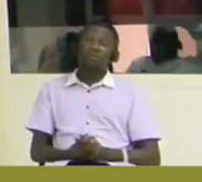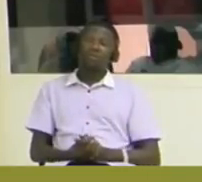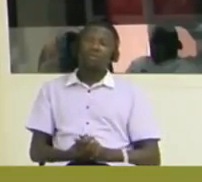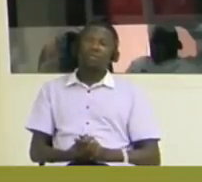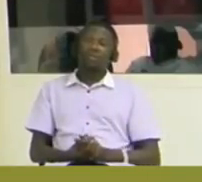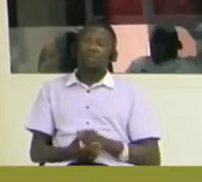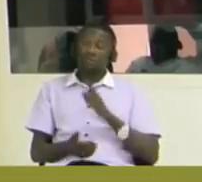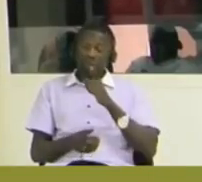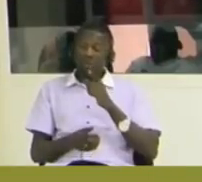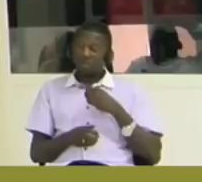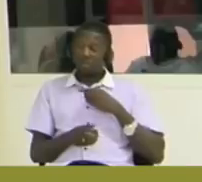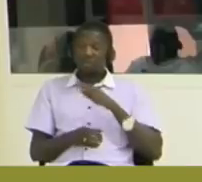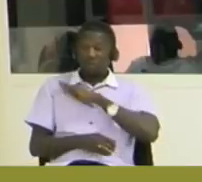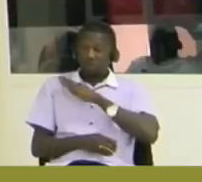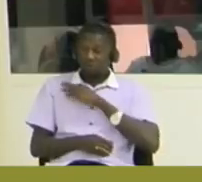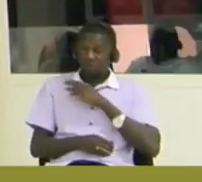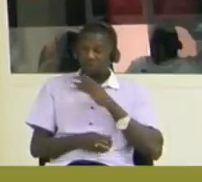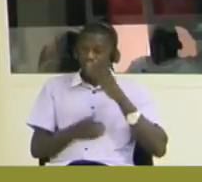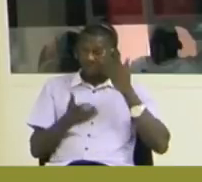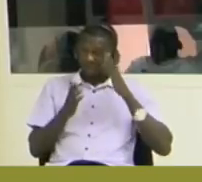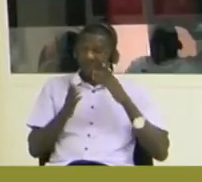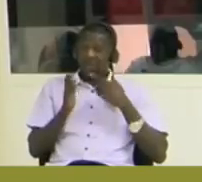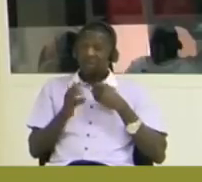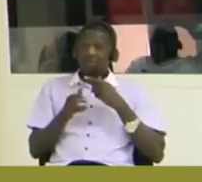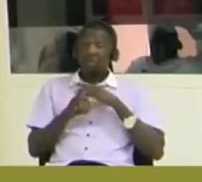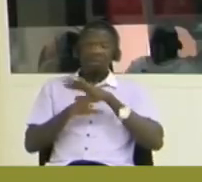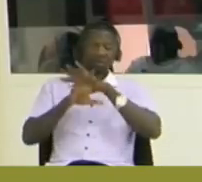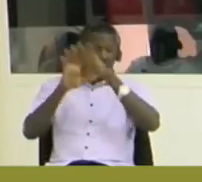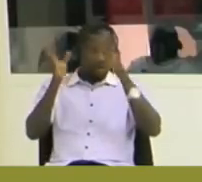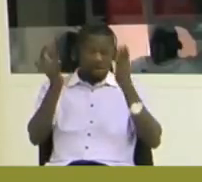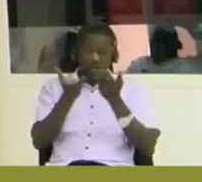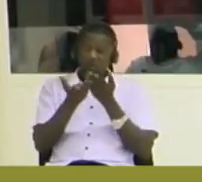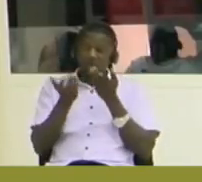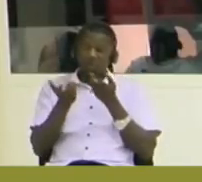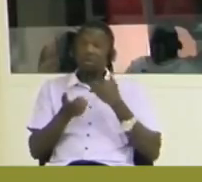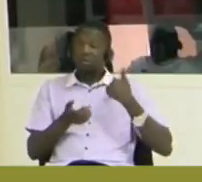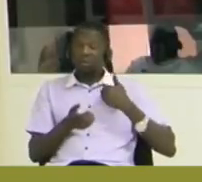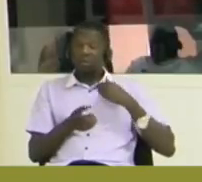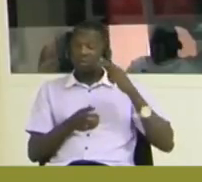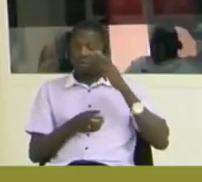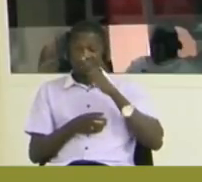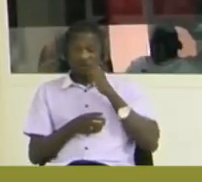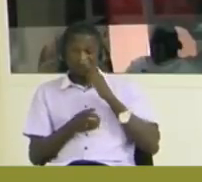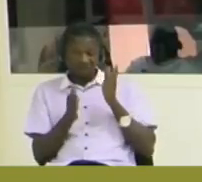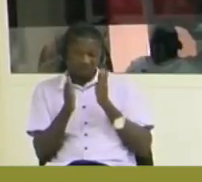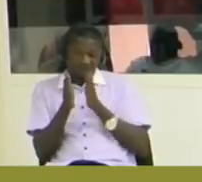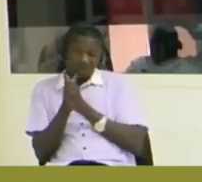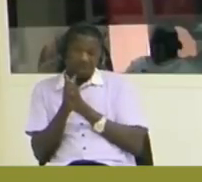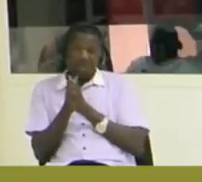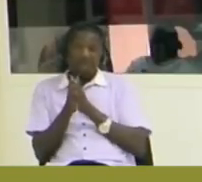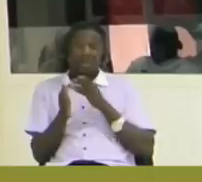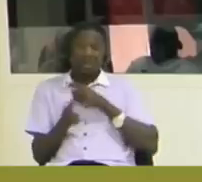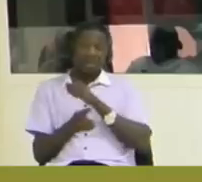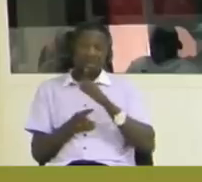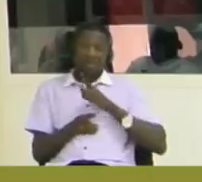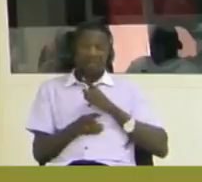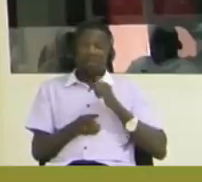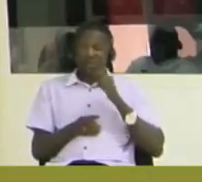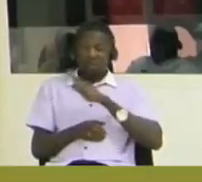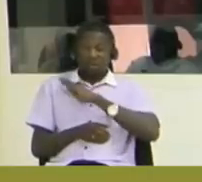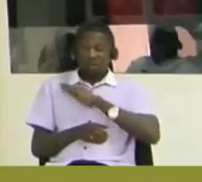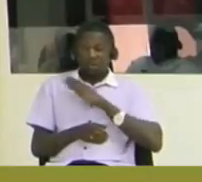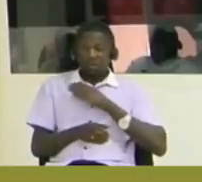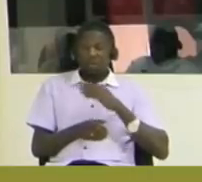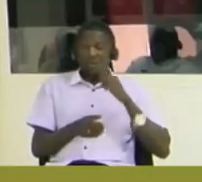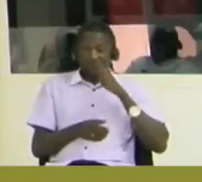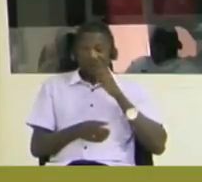but isn't it also the case that in spite of all that, people tried to get close to him, and he also tried to bring